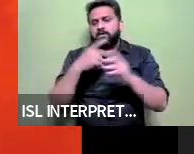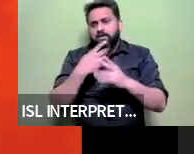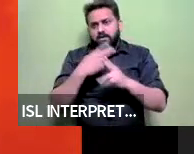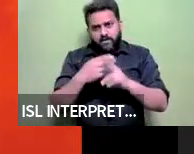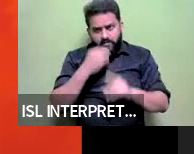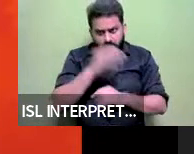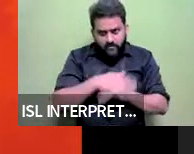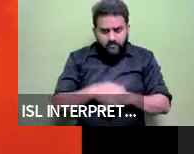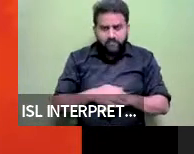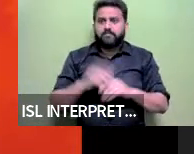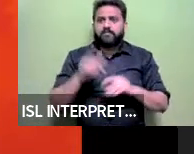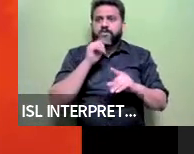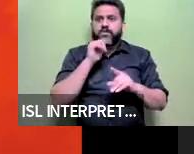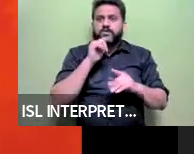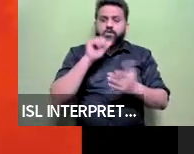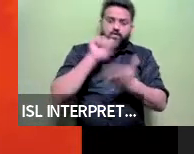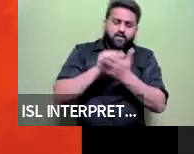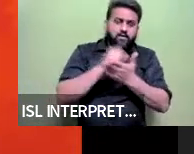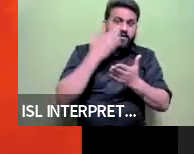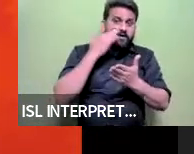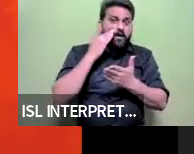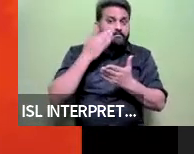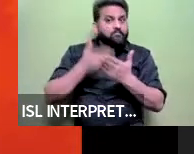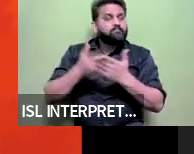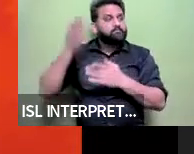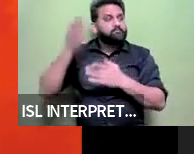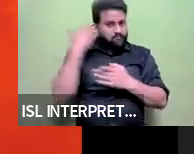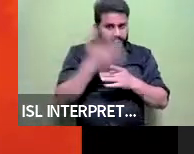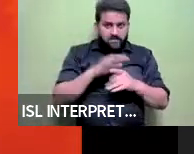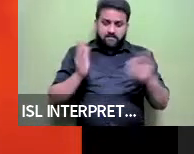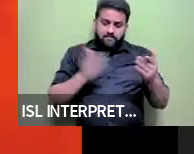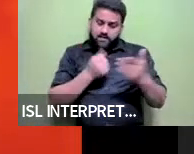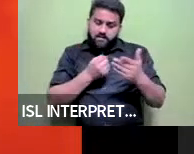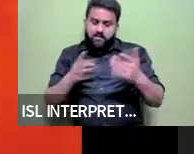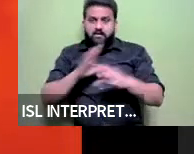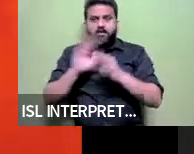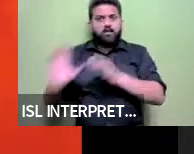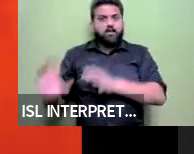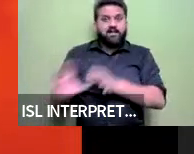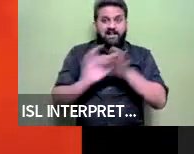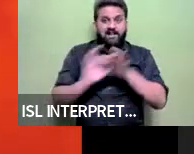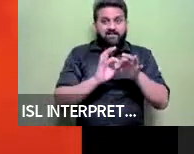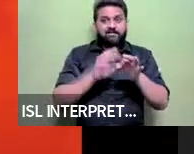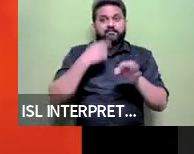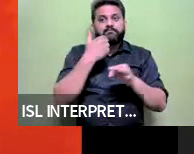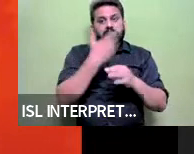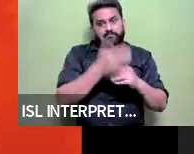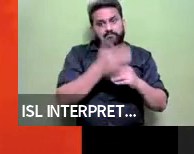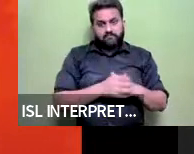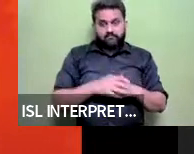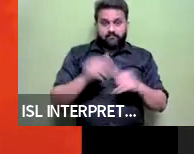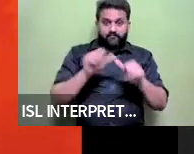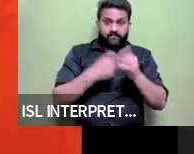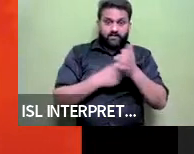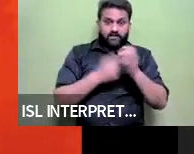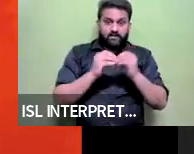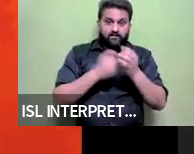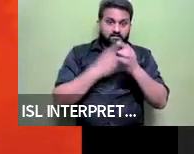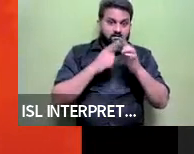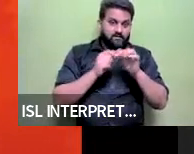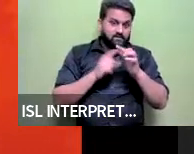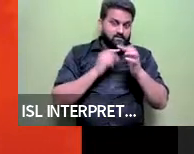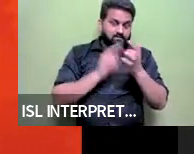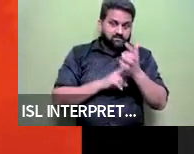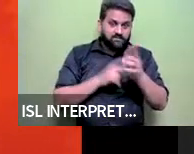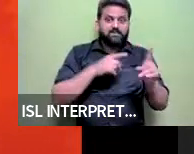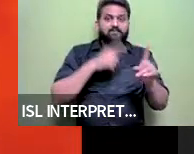of the journal where it is published, year and page number, and then quote from there. In arbitration, Gary Bond,